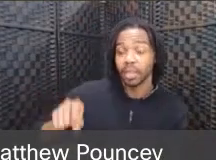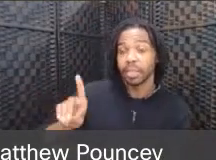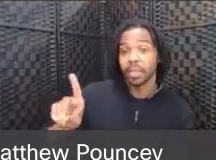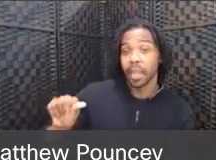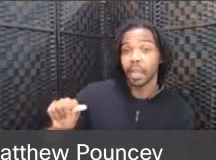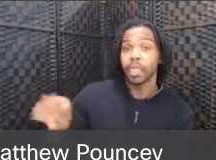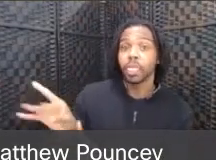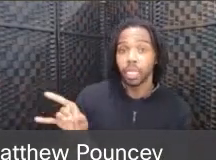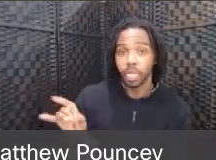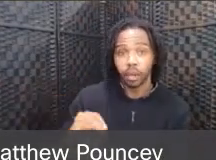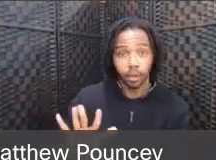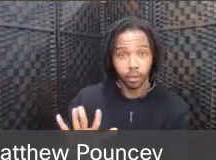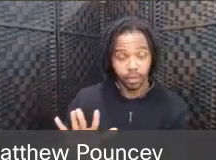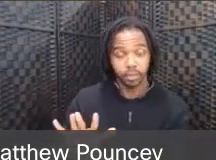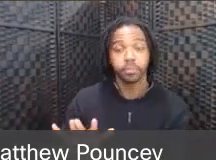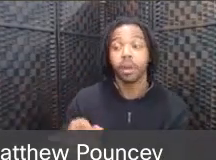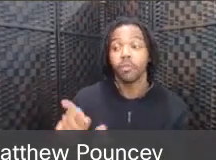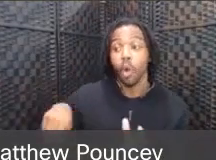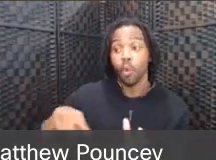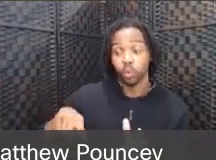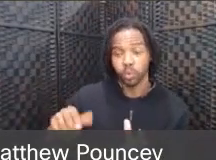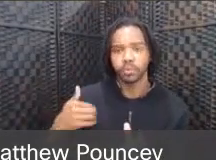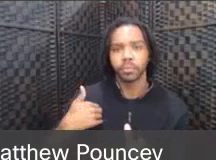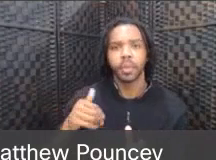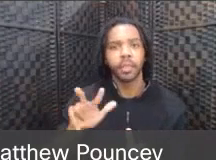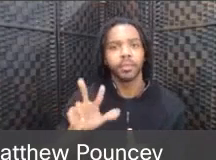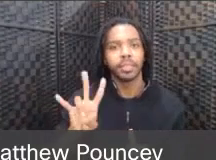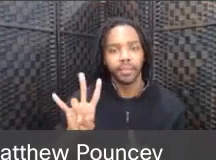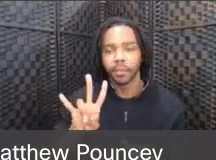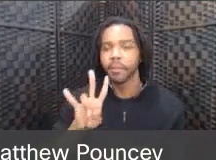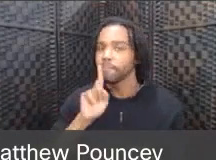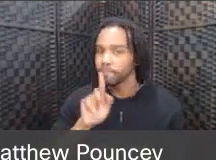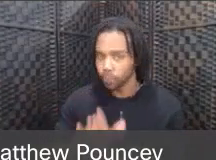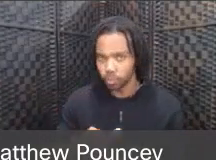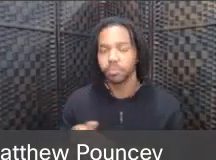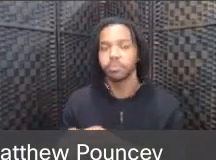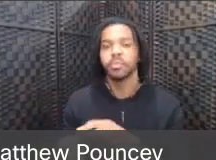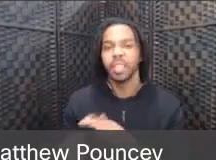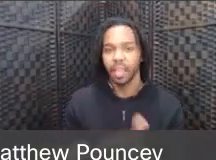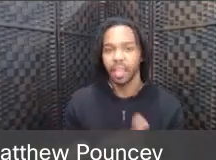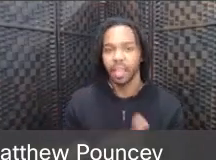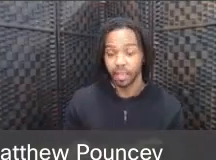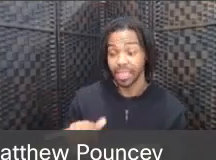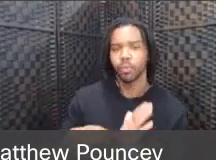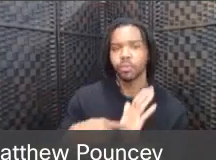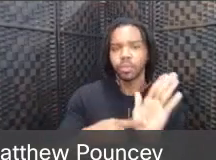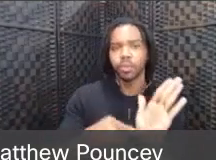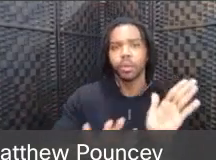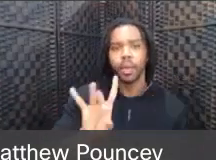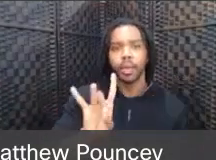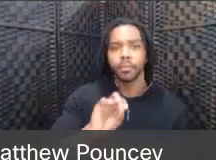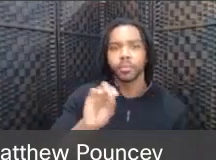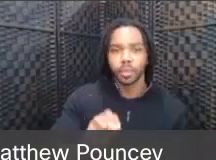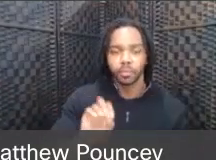COVID. And of those, the 37 confirmed deaths represent about 8% of people who